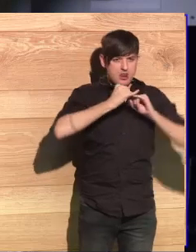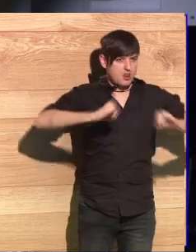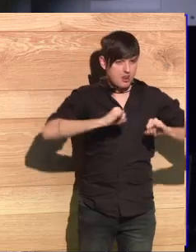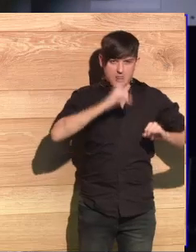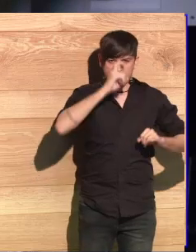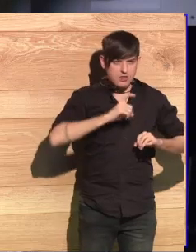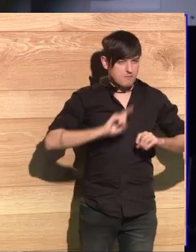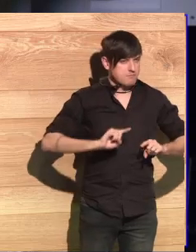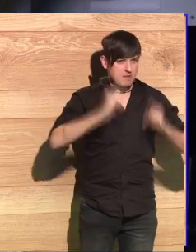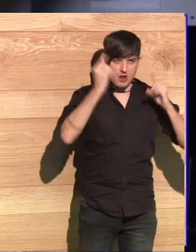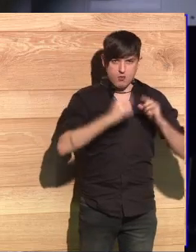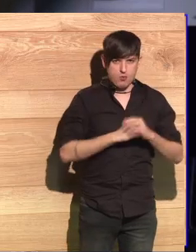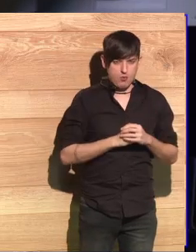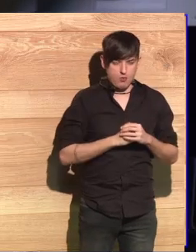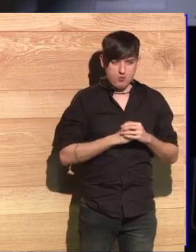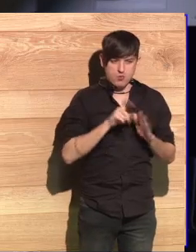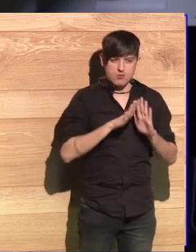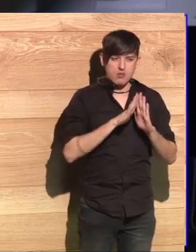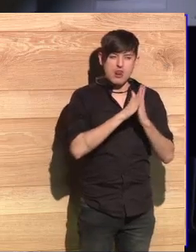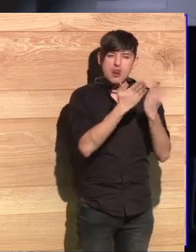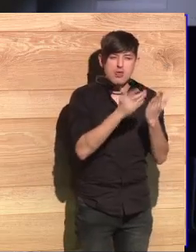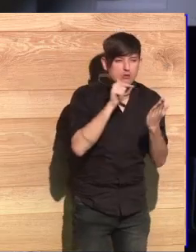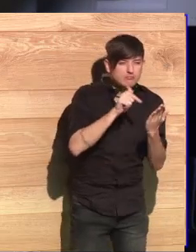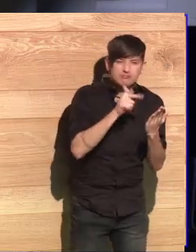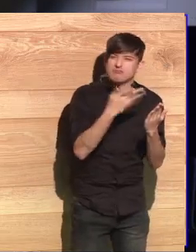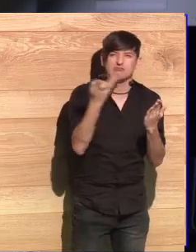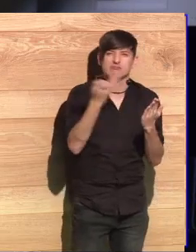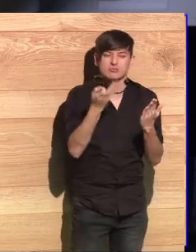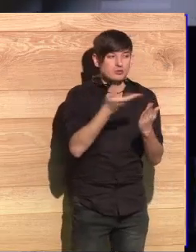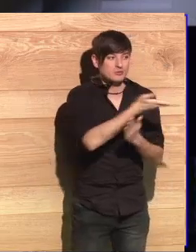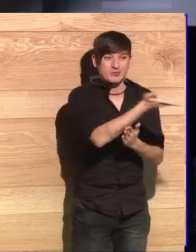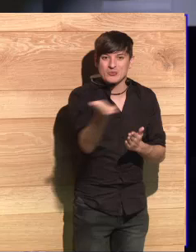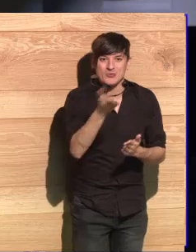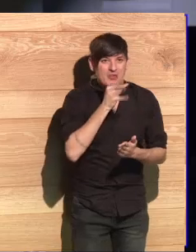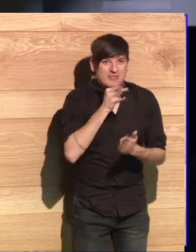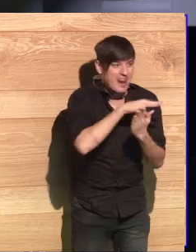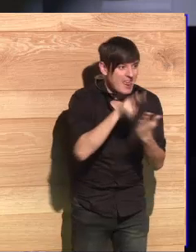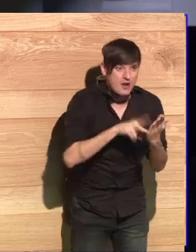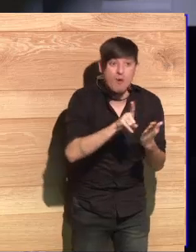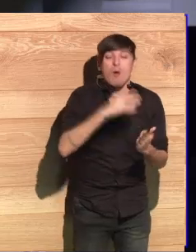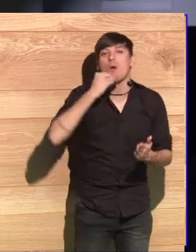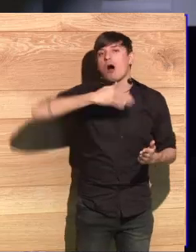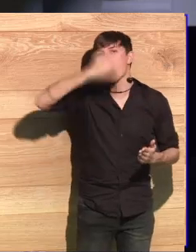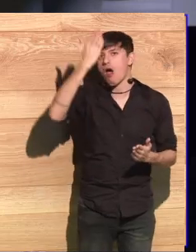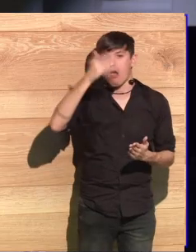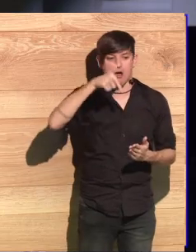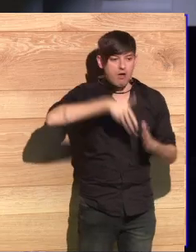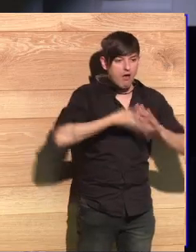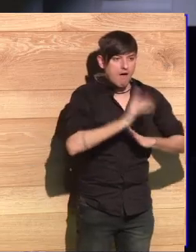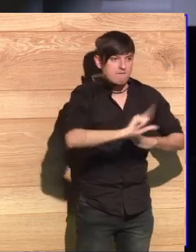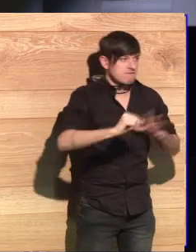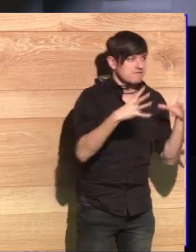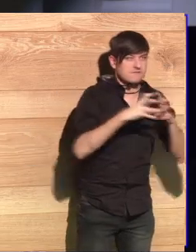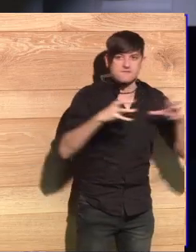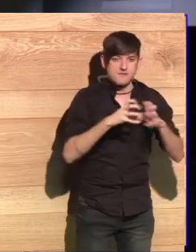her inaugurating our first event of the year. This is going to be a conversation about a book that probably none of you have read yet,